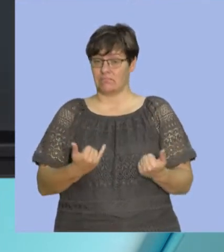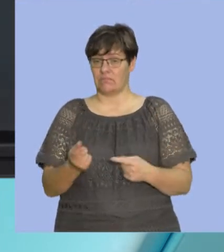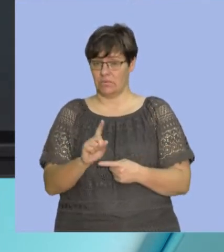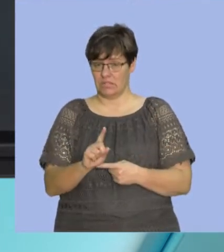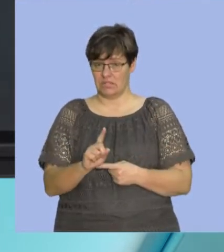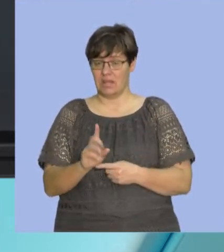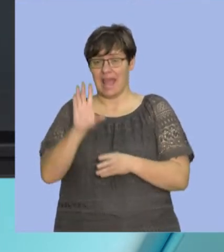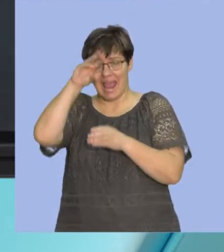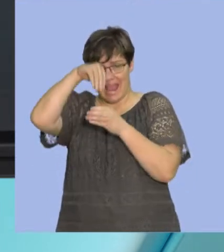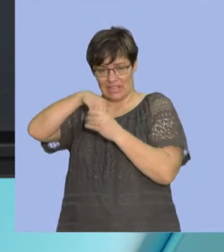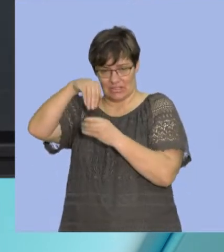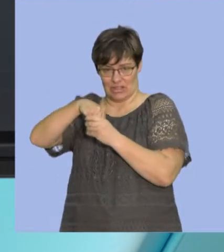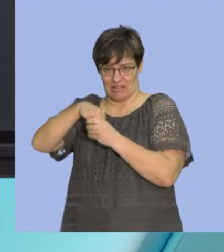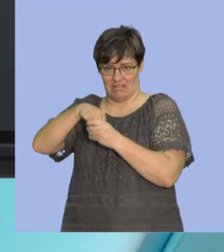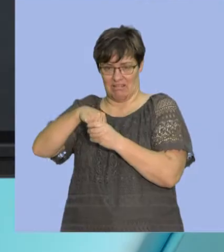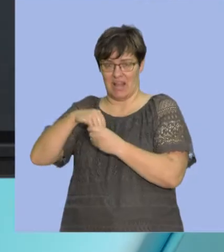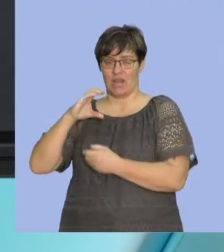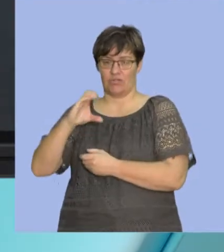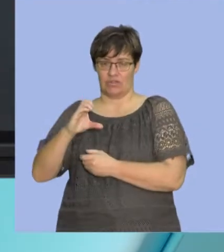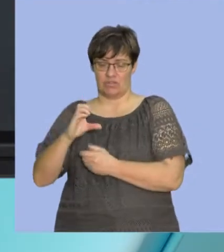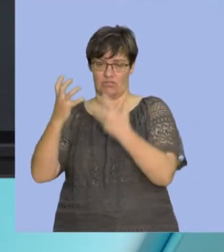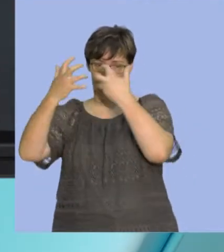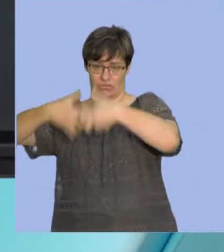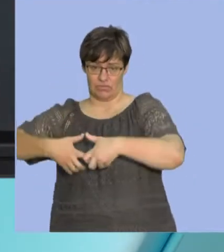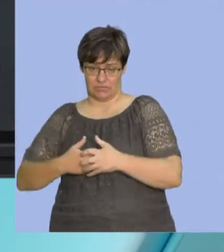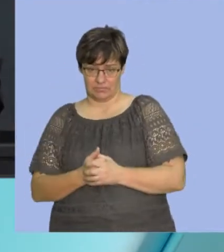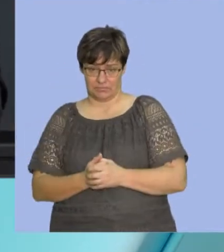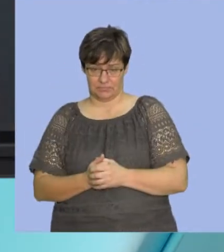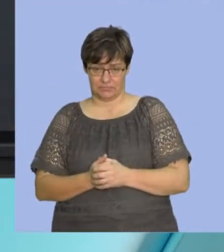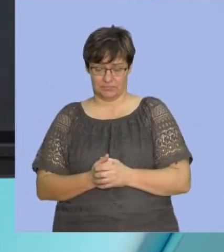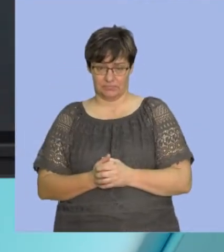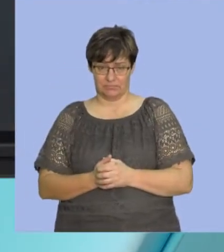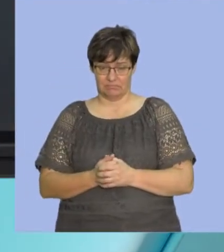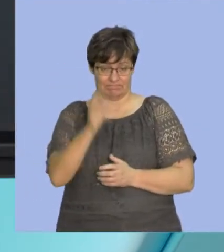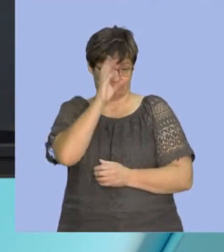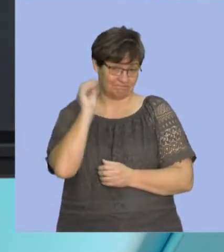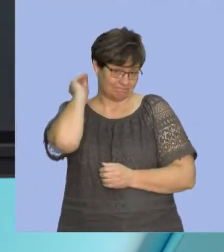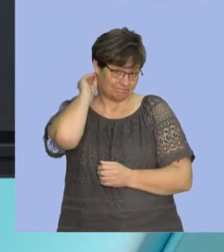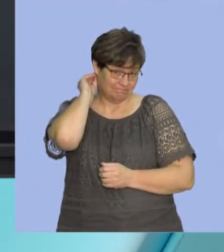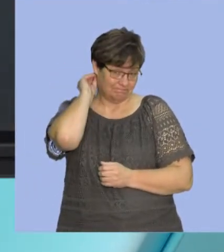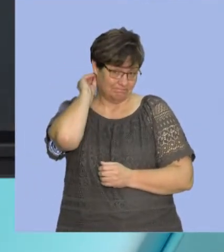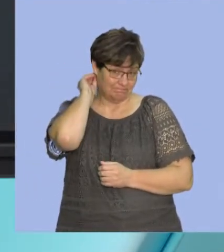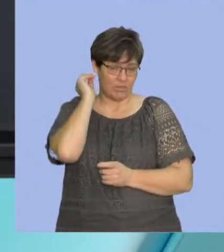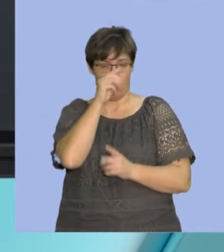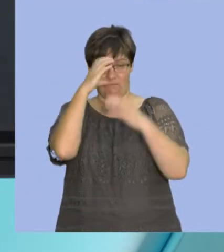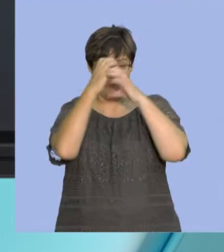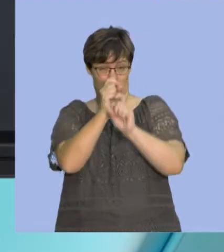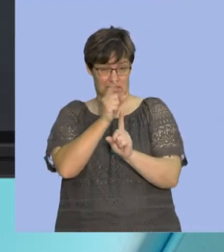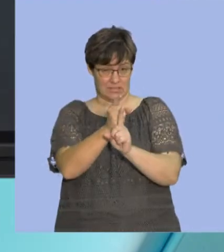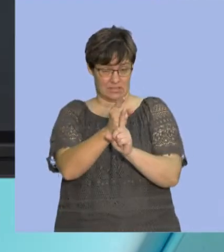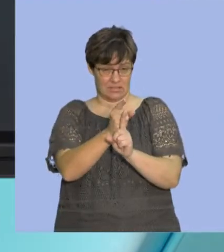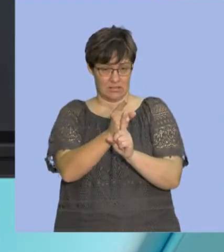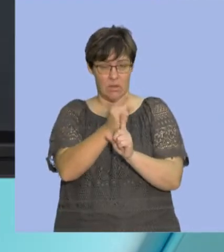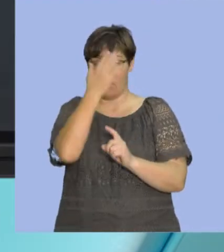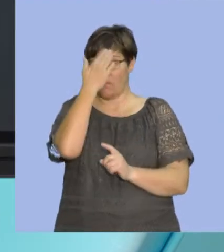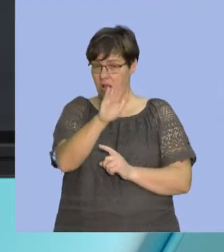the internal creditors' recon, right? So keep that in mind, keep that as your focus so you